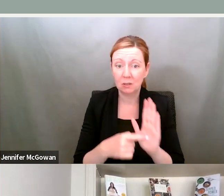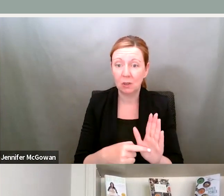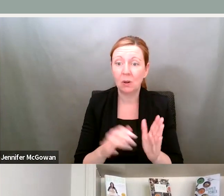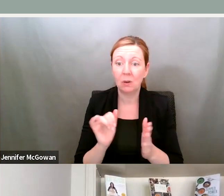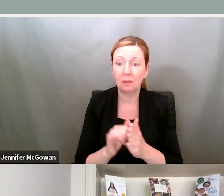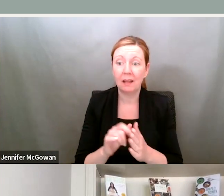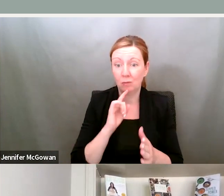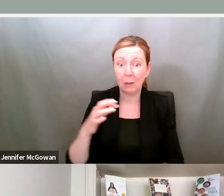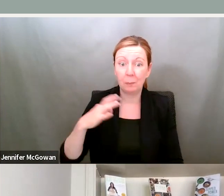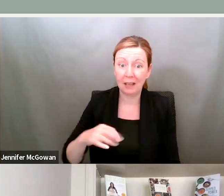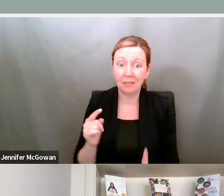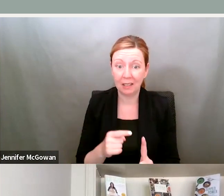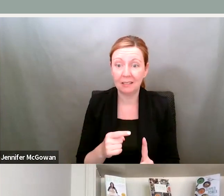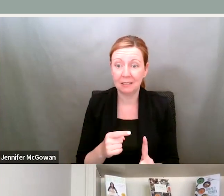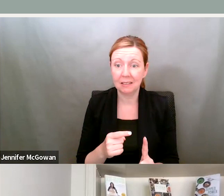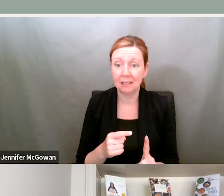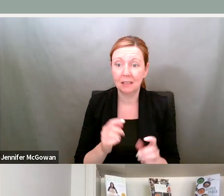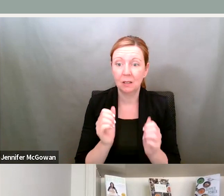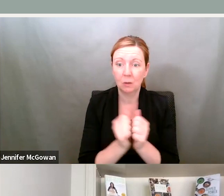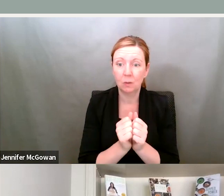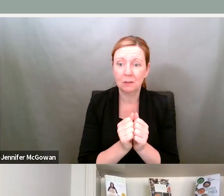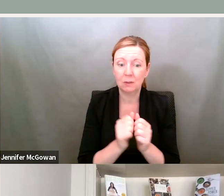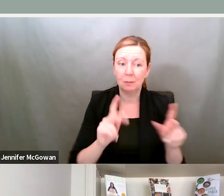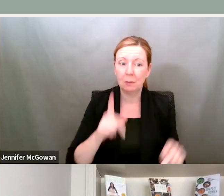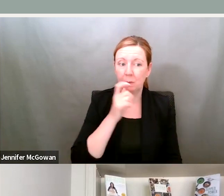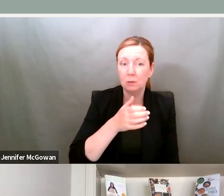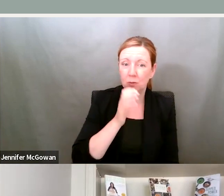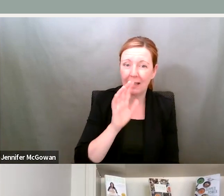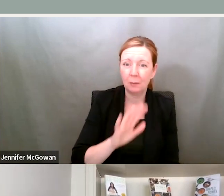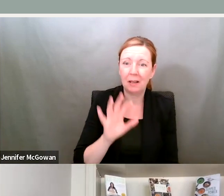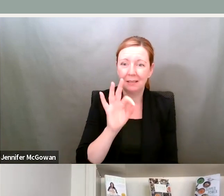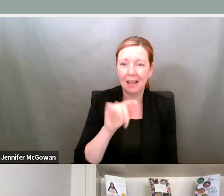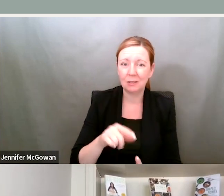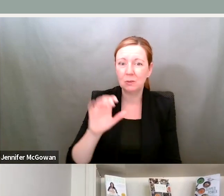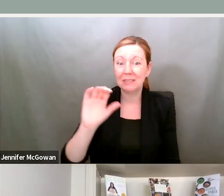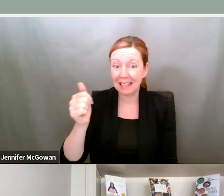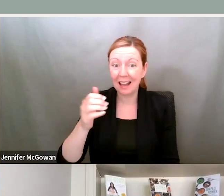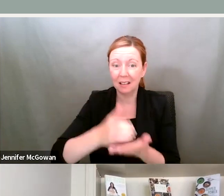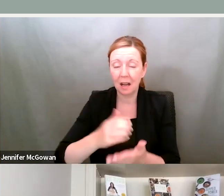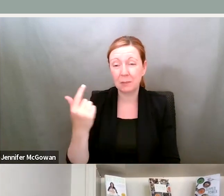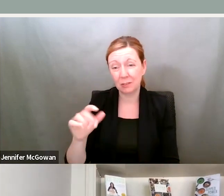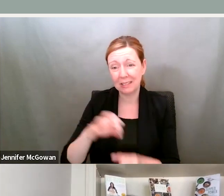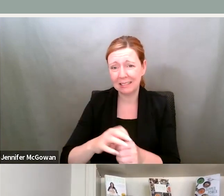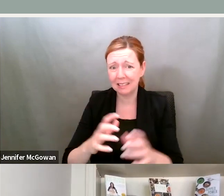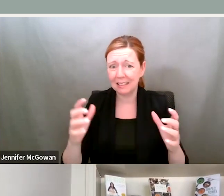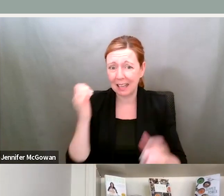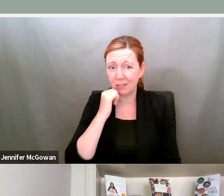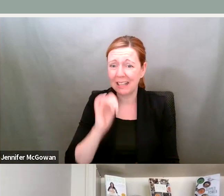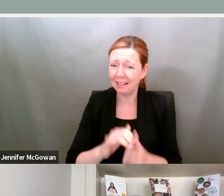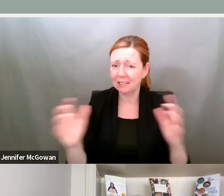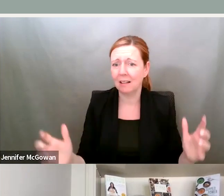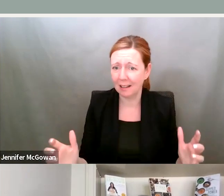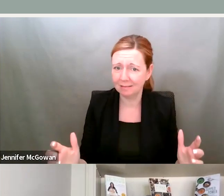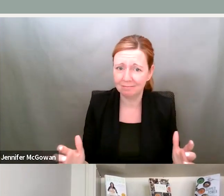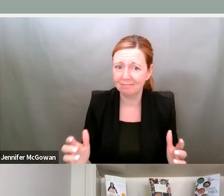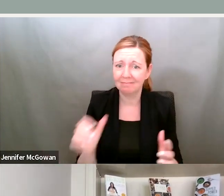the real benefit was with individuals who drank about 9 to 10 cups of green tea a day, which is a lot. It's not something